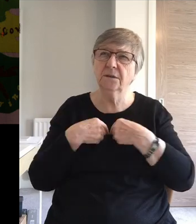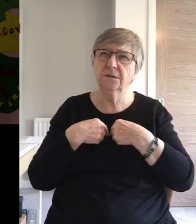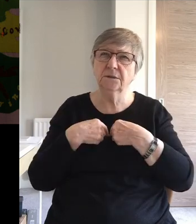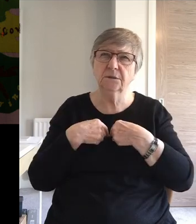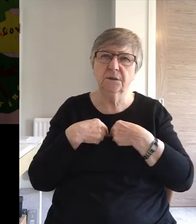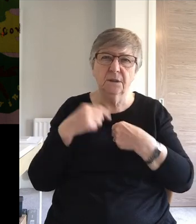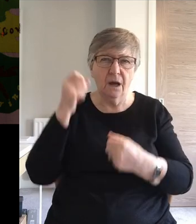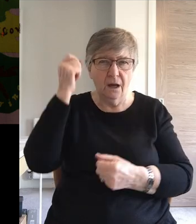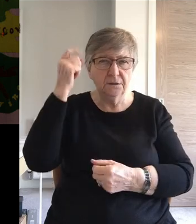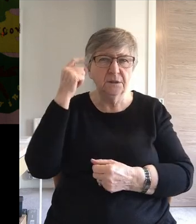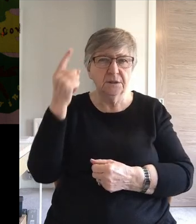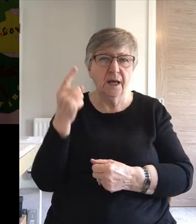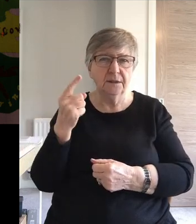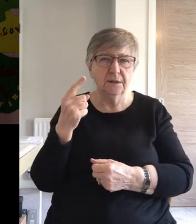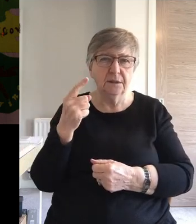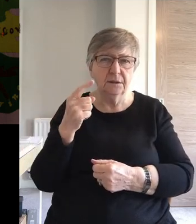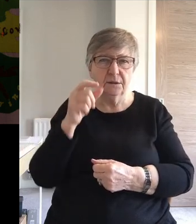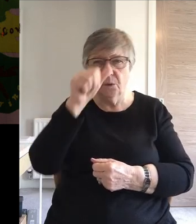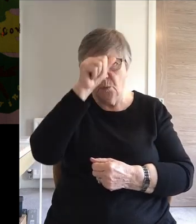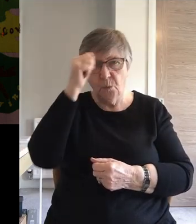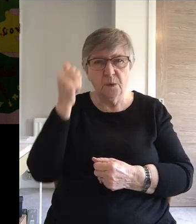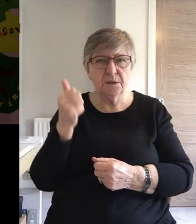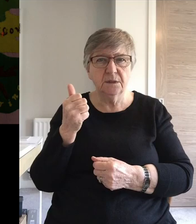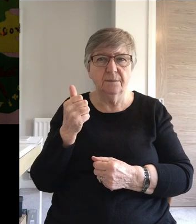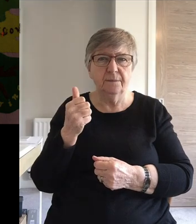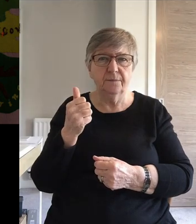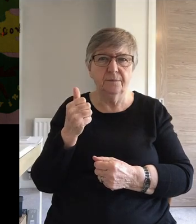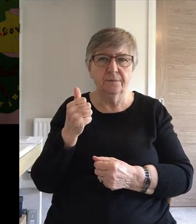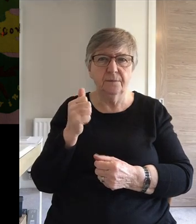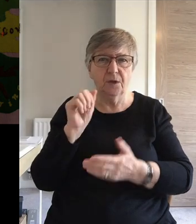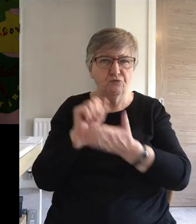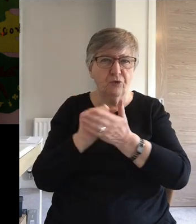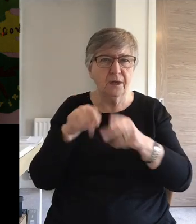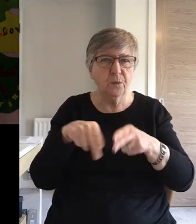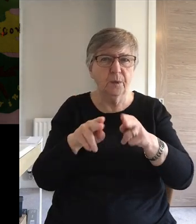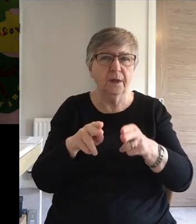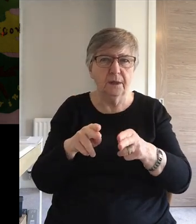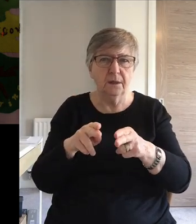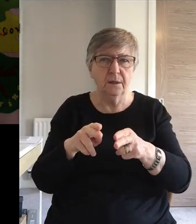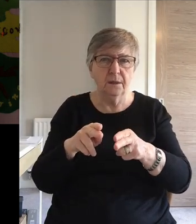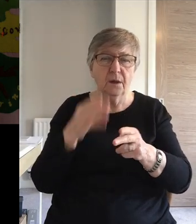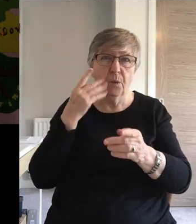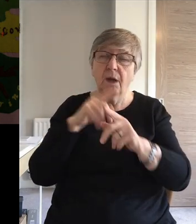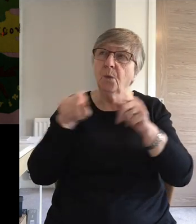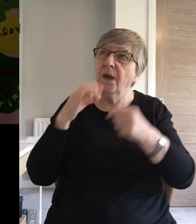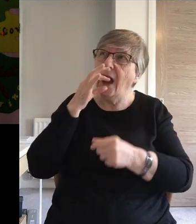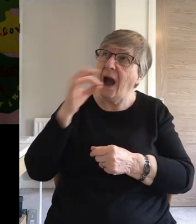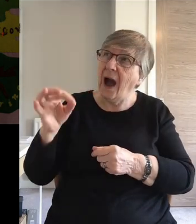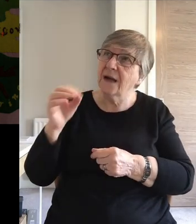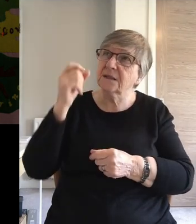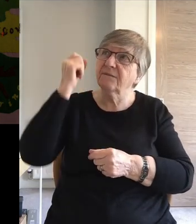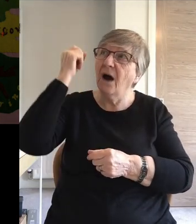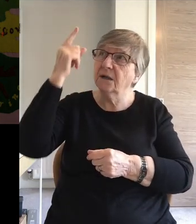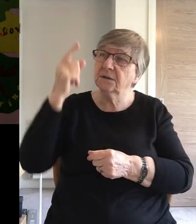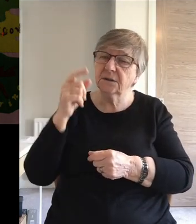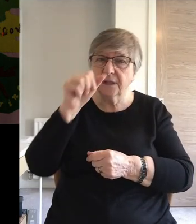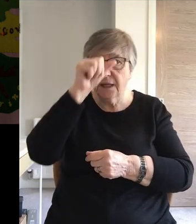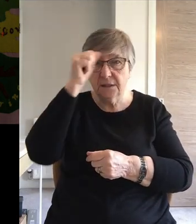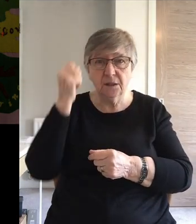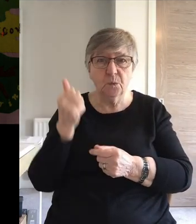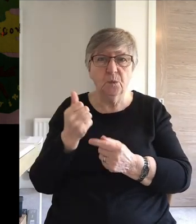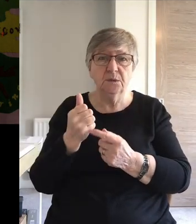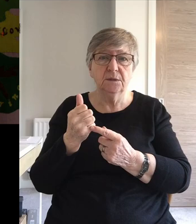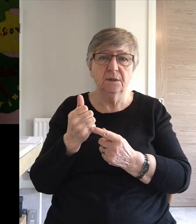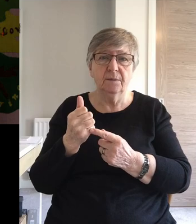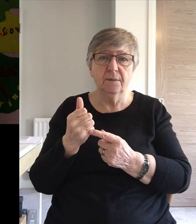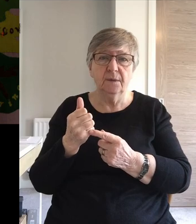So give us discernment and give us wisdom. But Lord, even as we ask for discernment and as we ask for